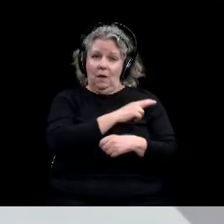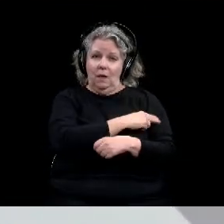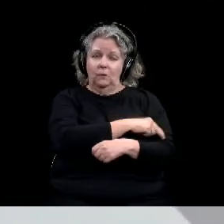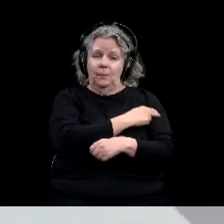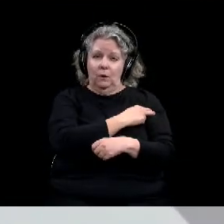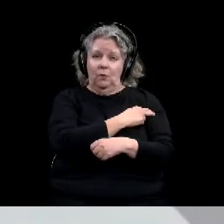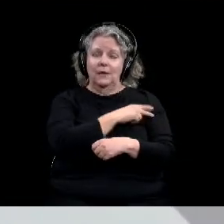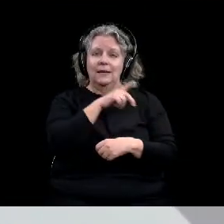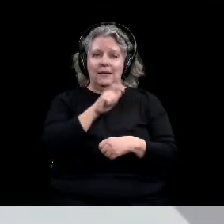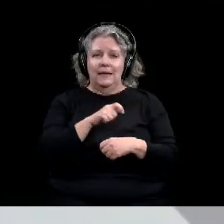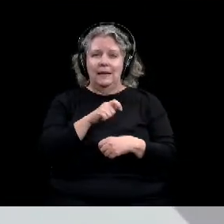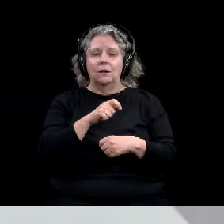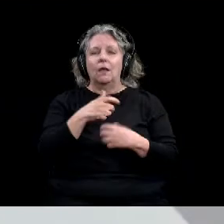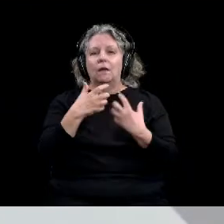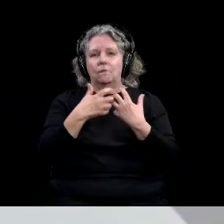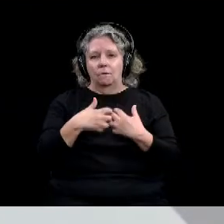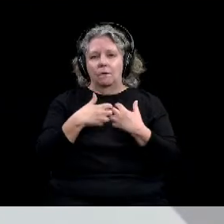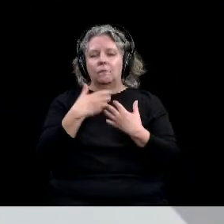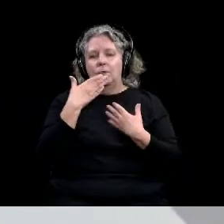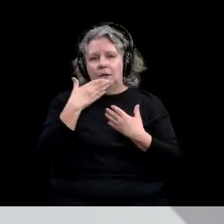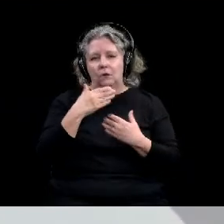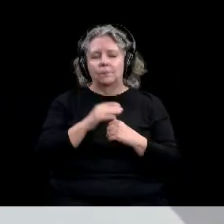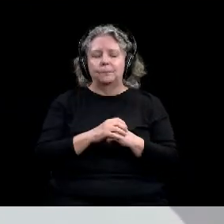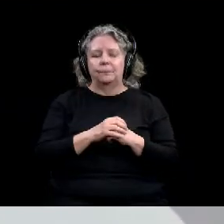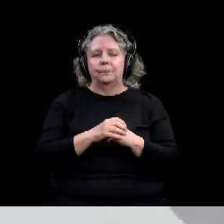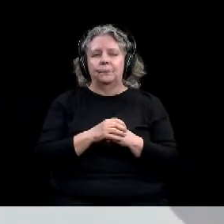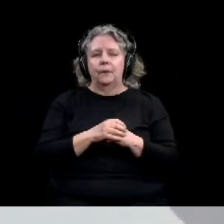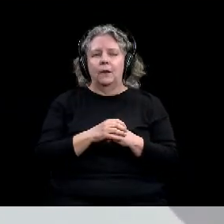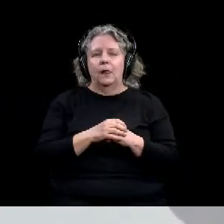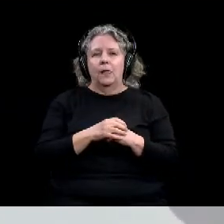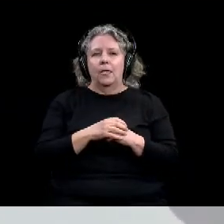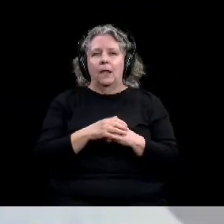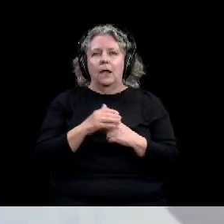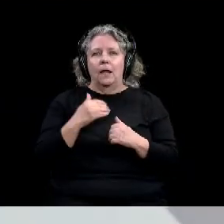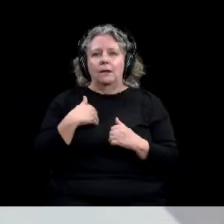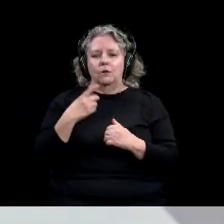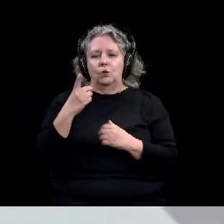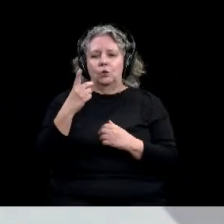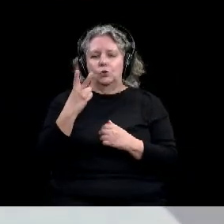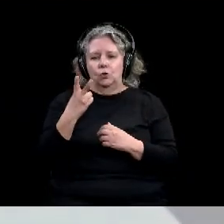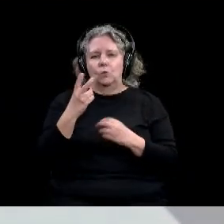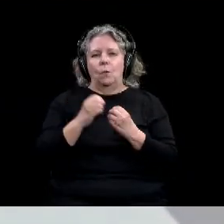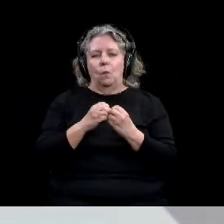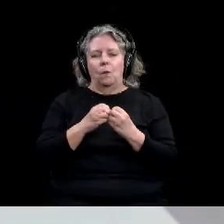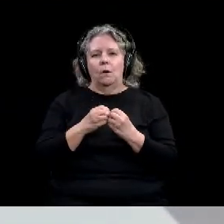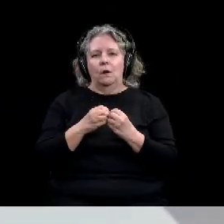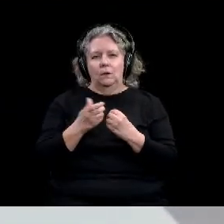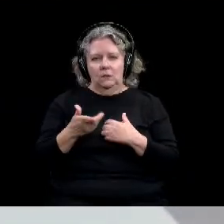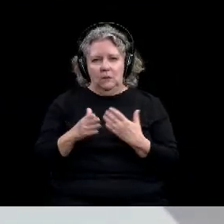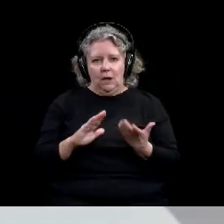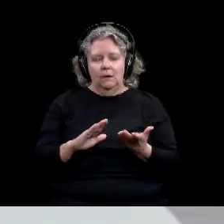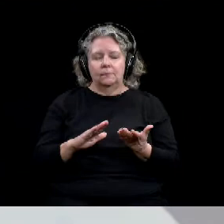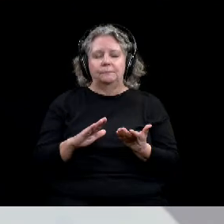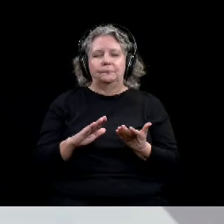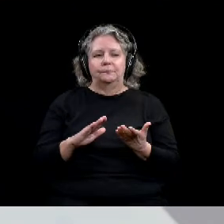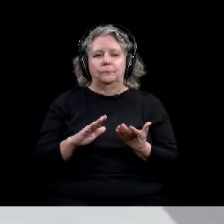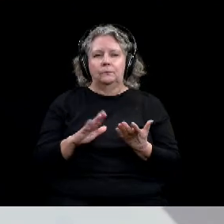We have 2 additional deaths to report, which brings our total death count in our county to